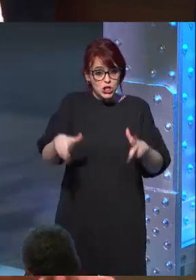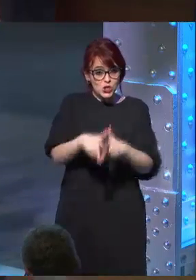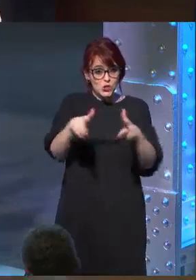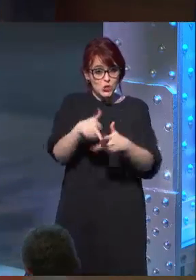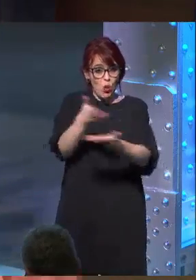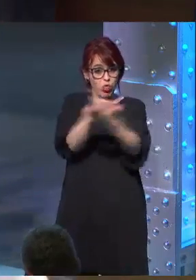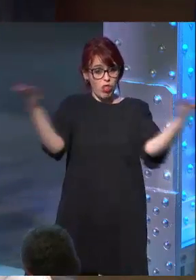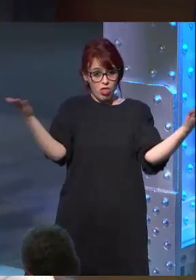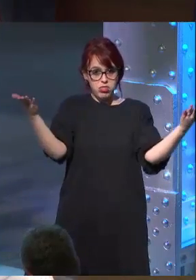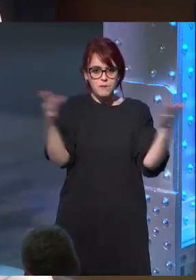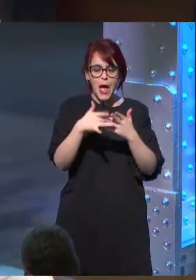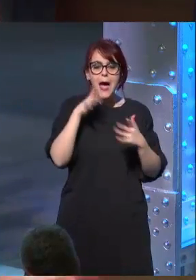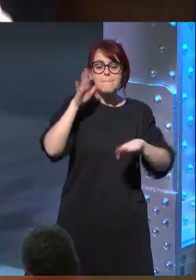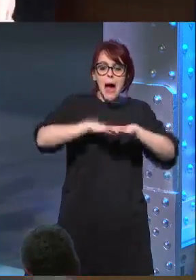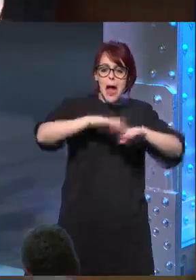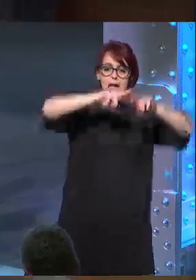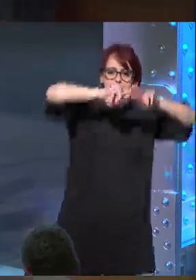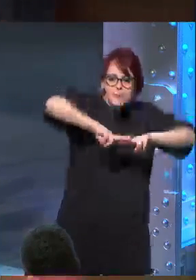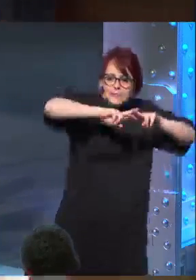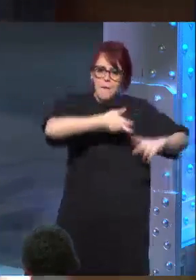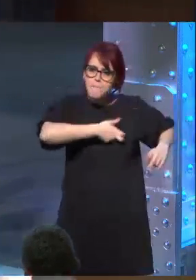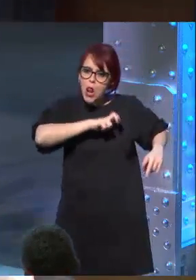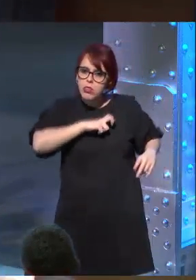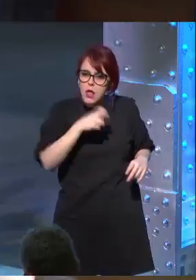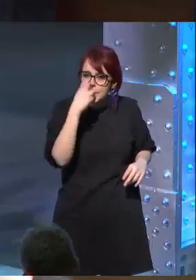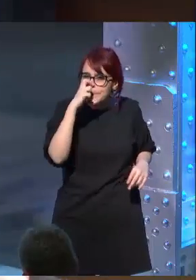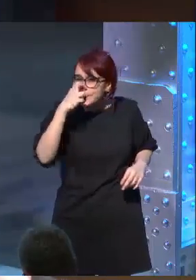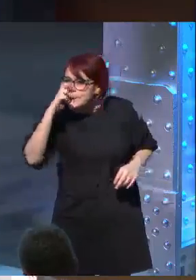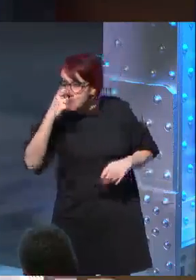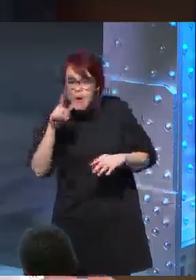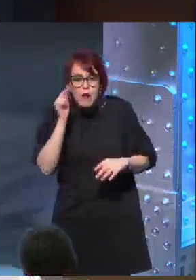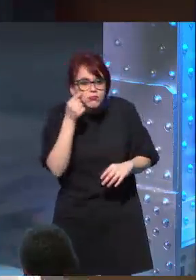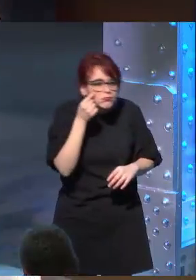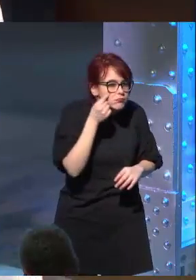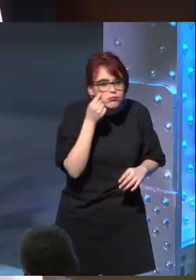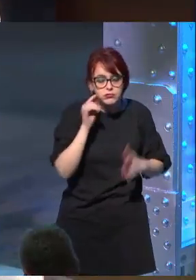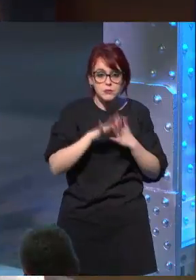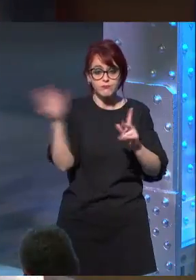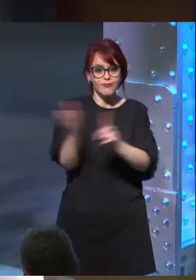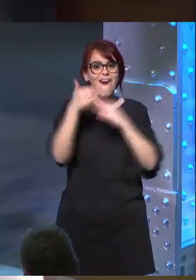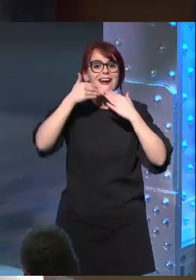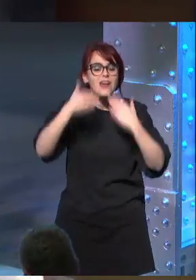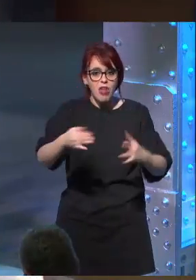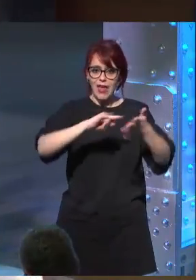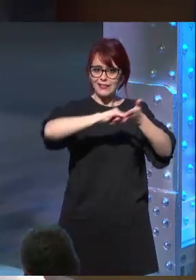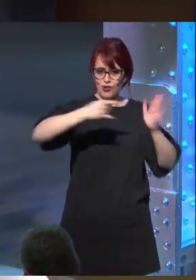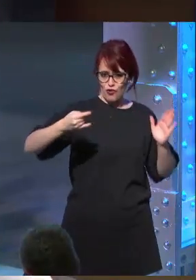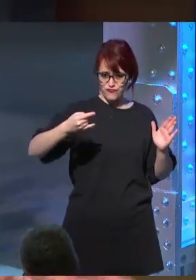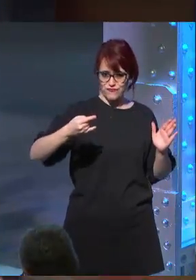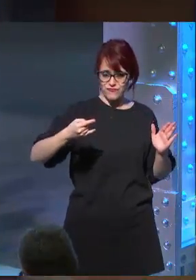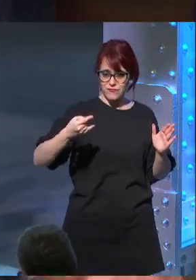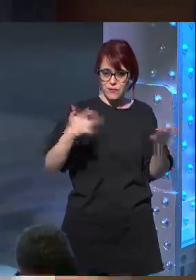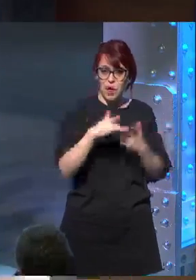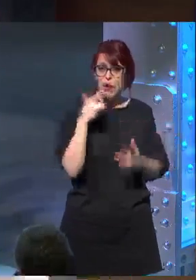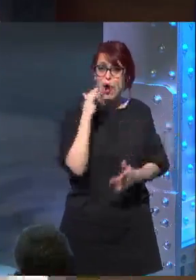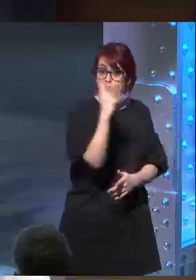the fact that the use of this technology is